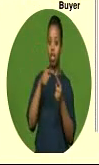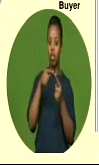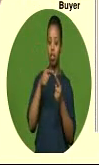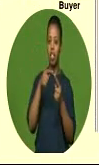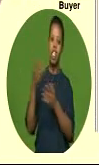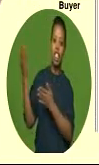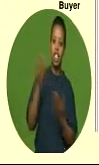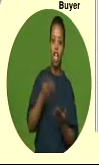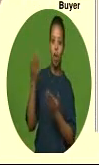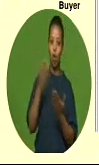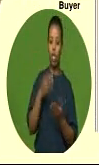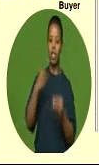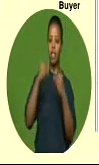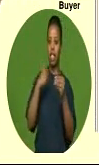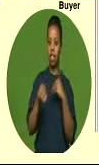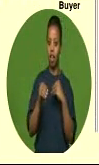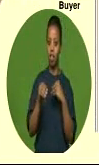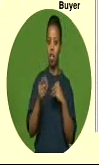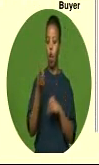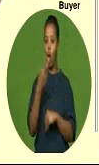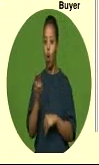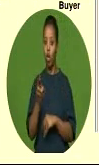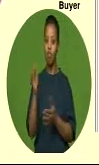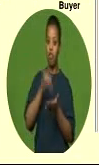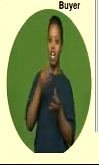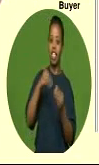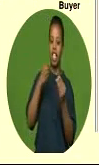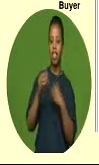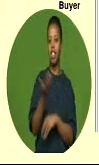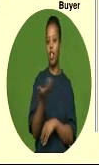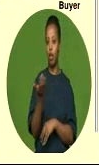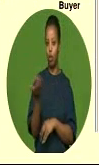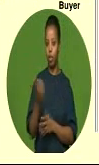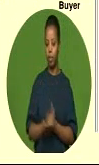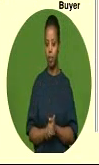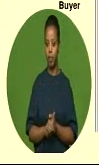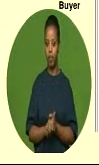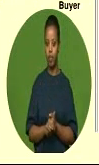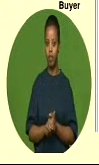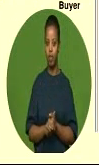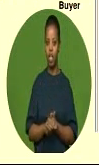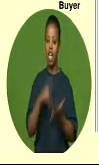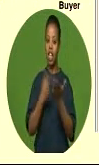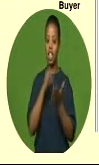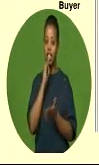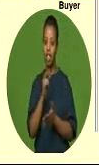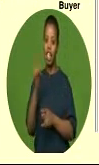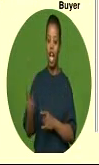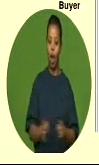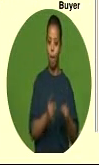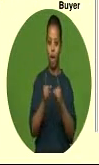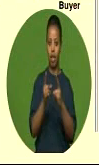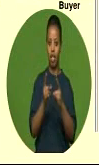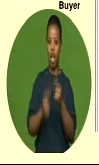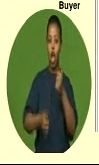importer sells or resells the goods. This is a method